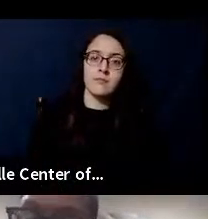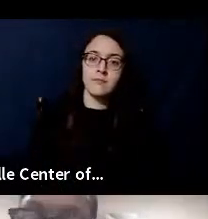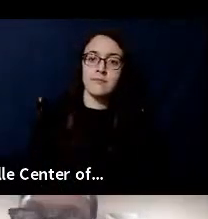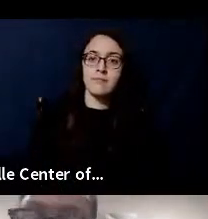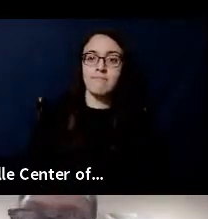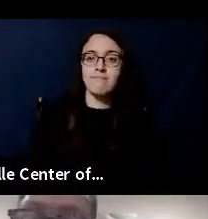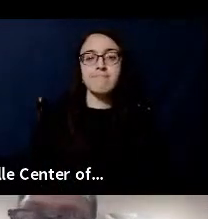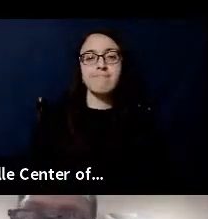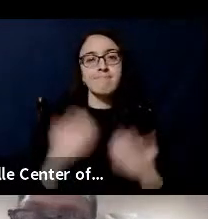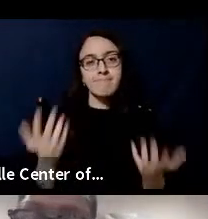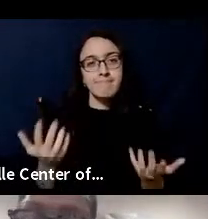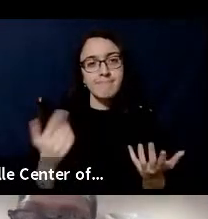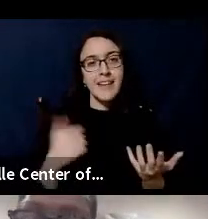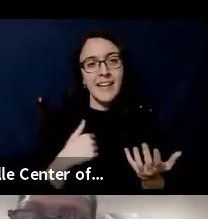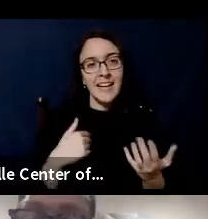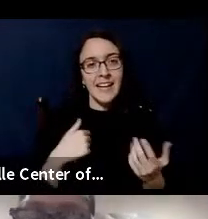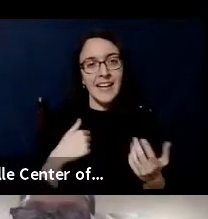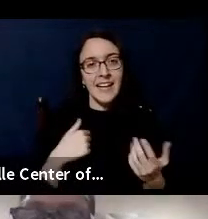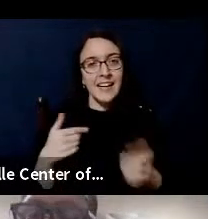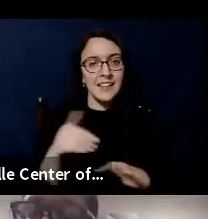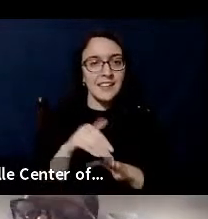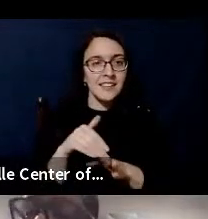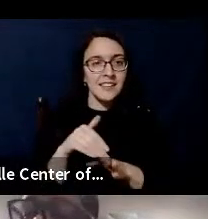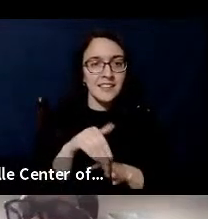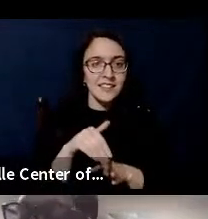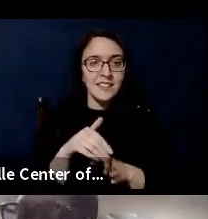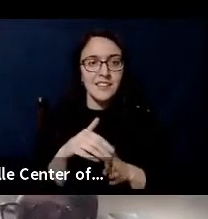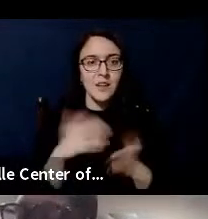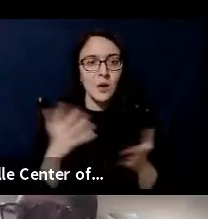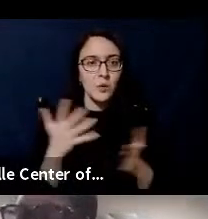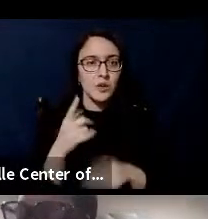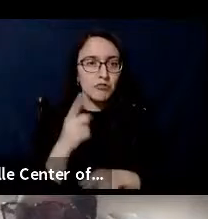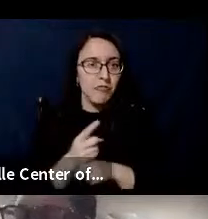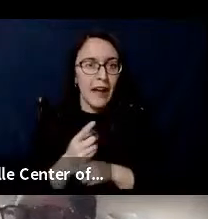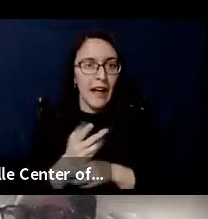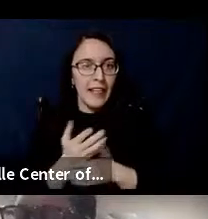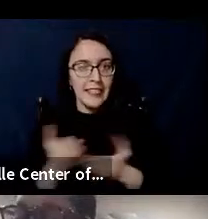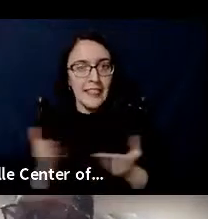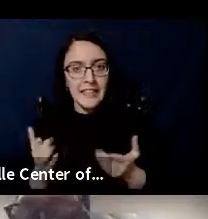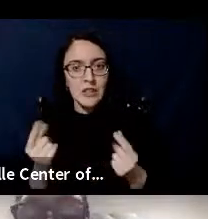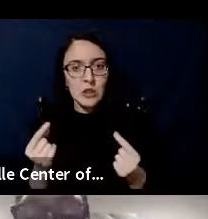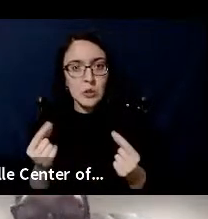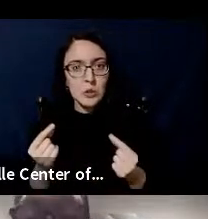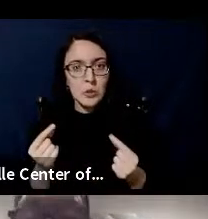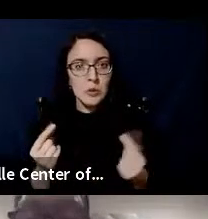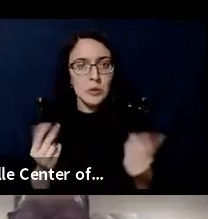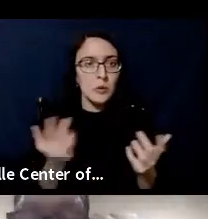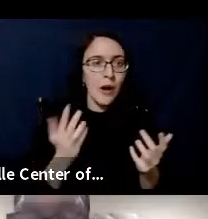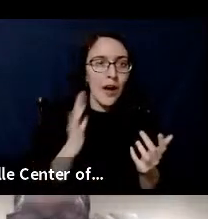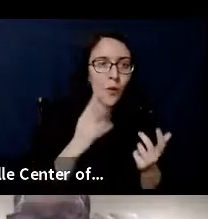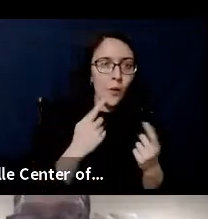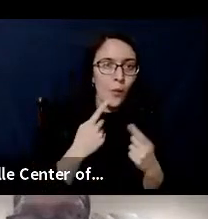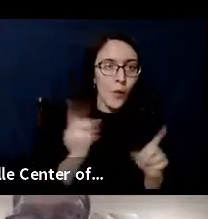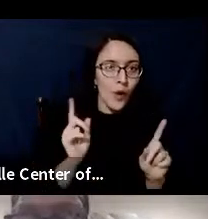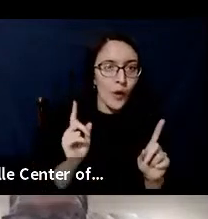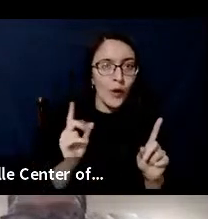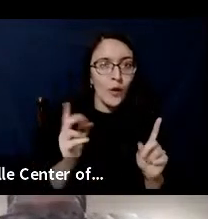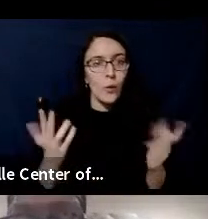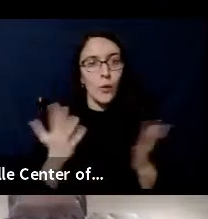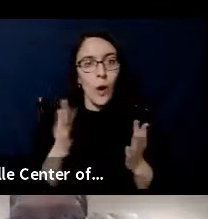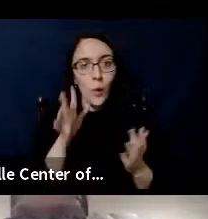So I do grapple with what's the right thing for us to do. What's the thing that will work? What's the thing that will make a